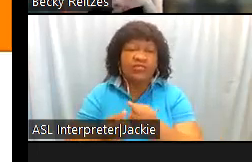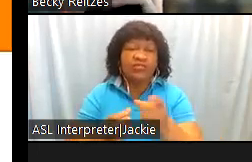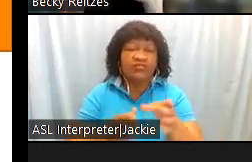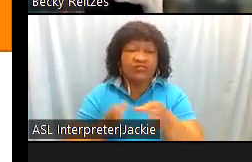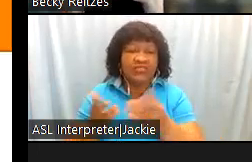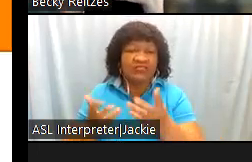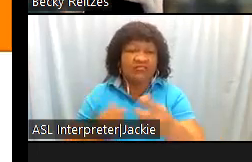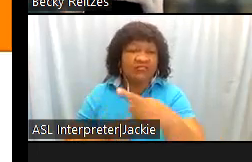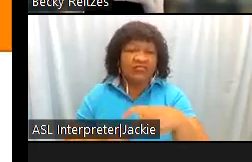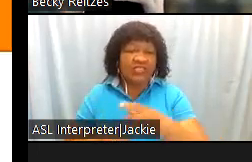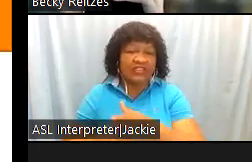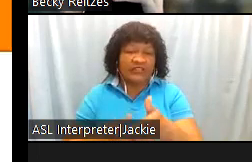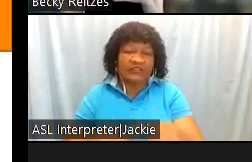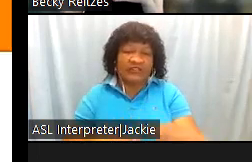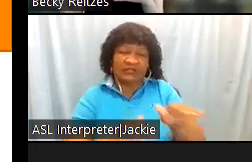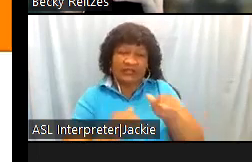need after